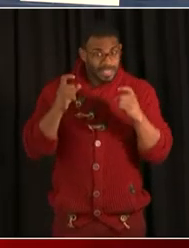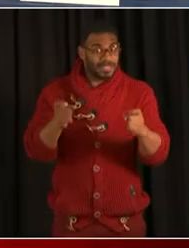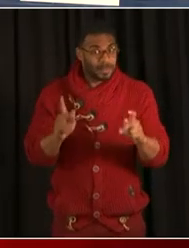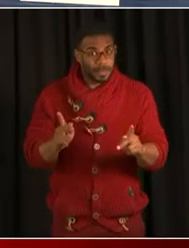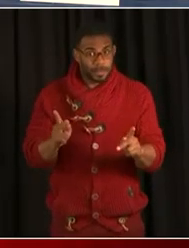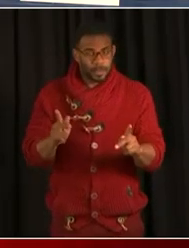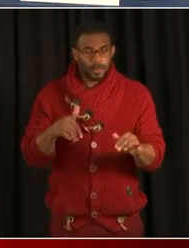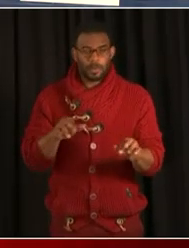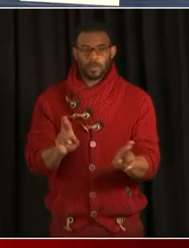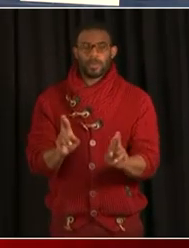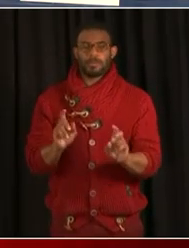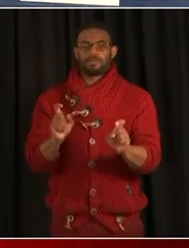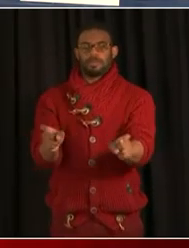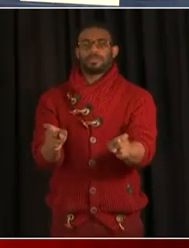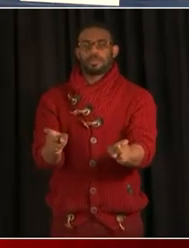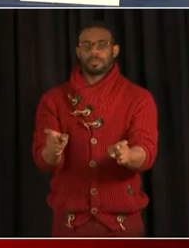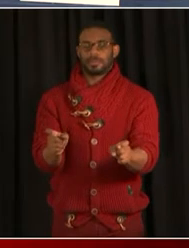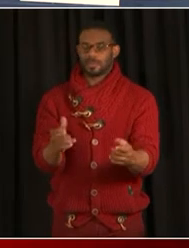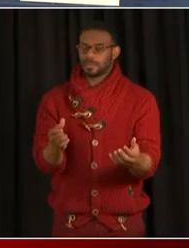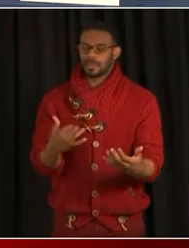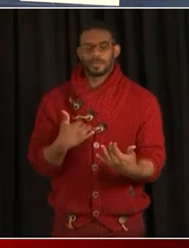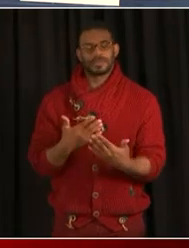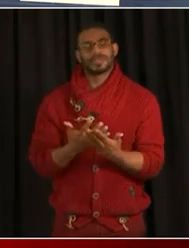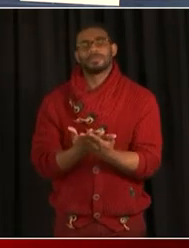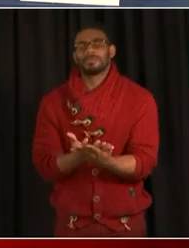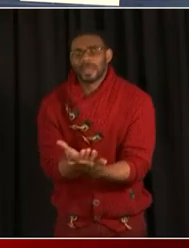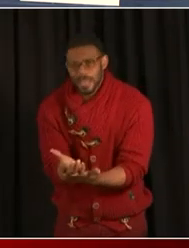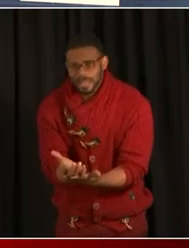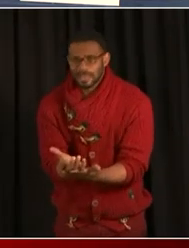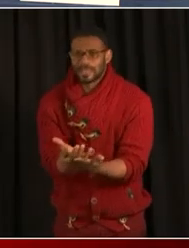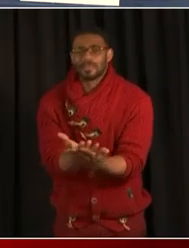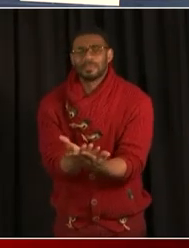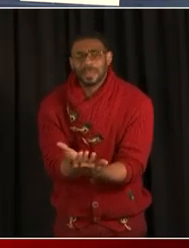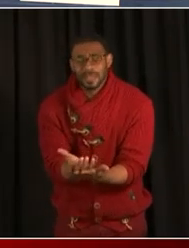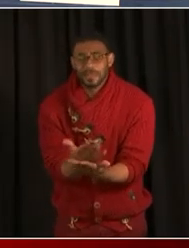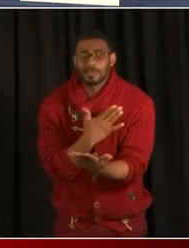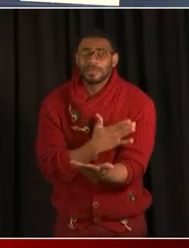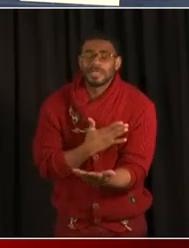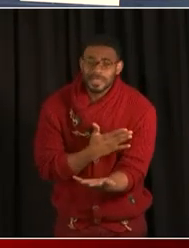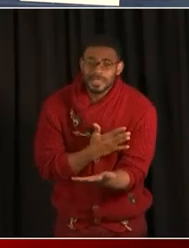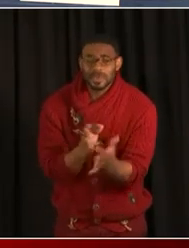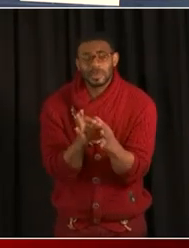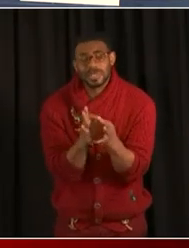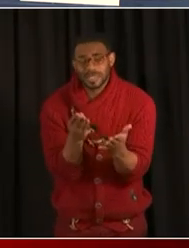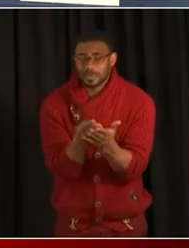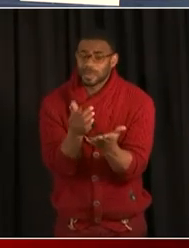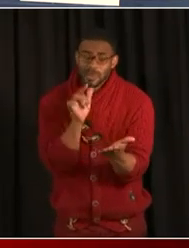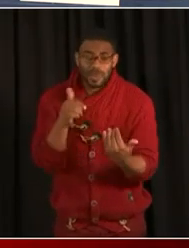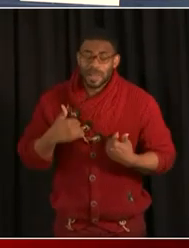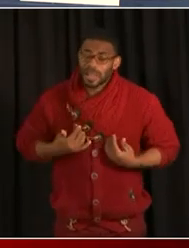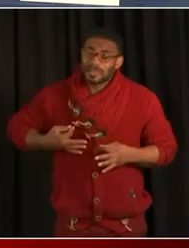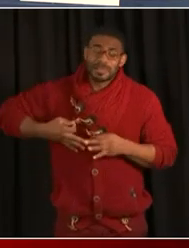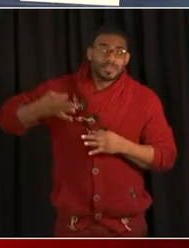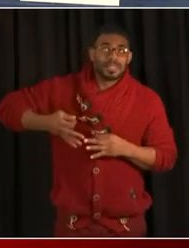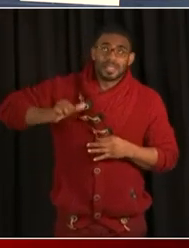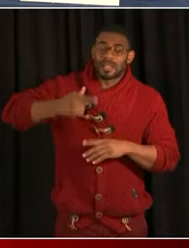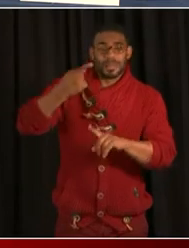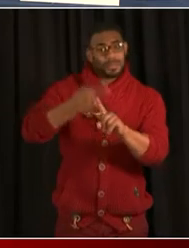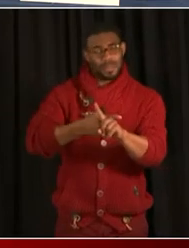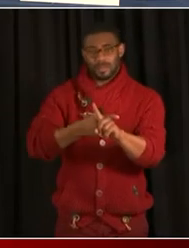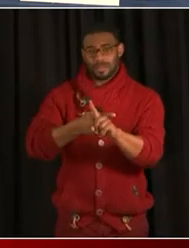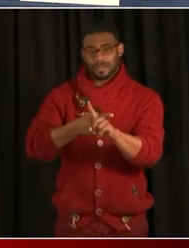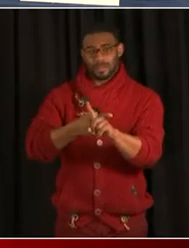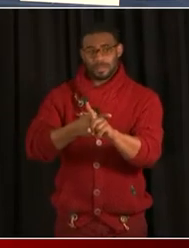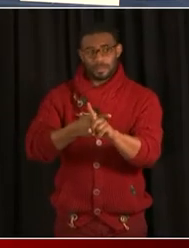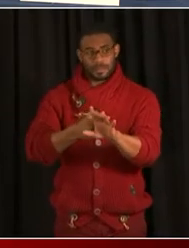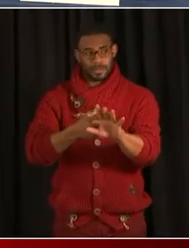give it to people, that we were right there. So I'm just begging for, please, please, please, we don't have another month.